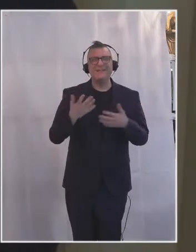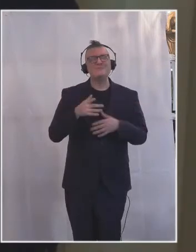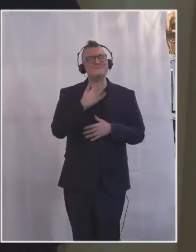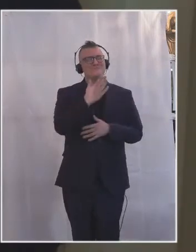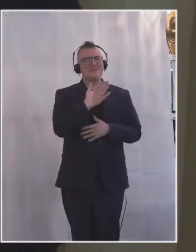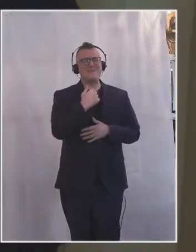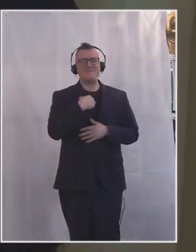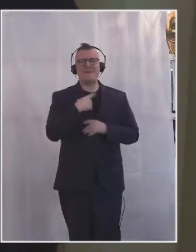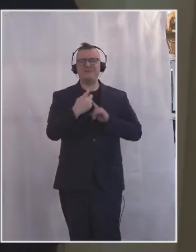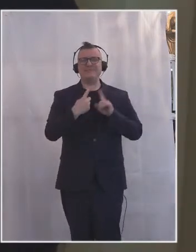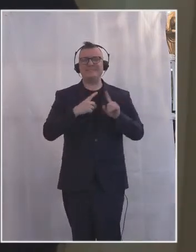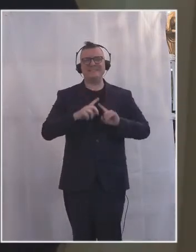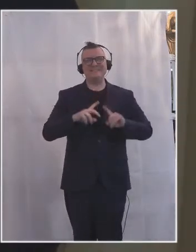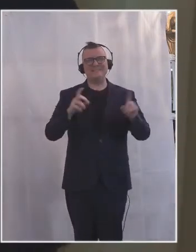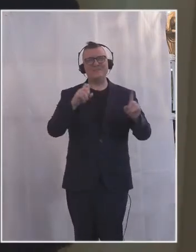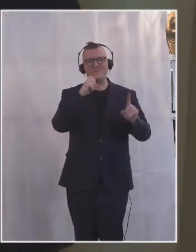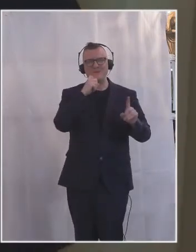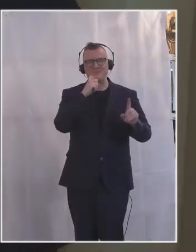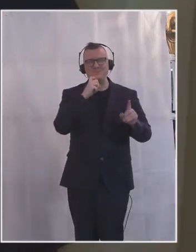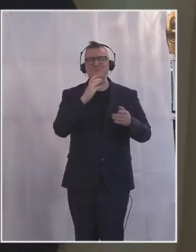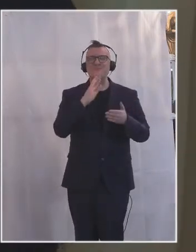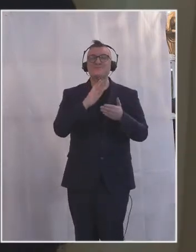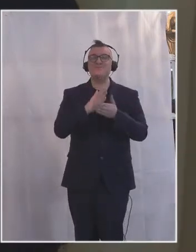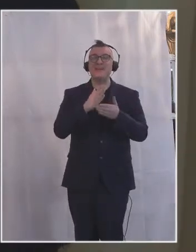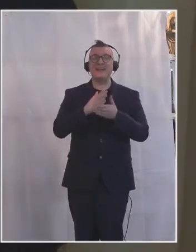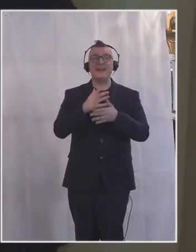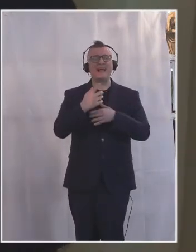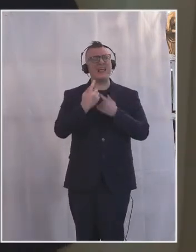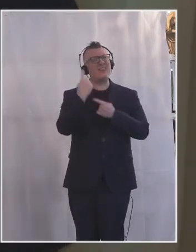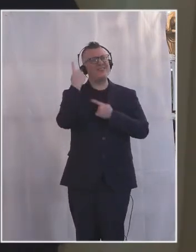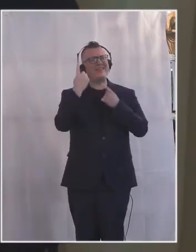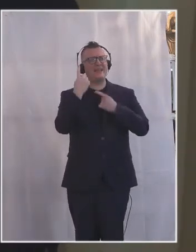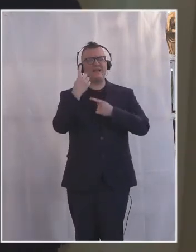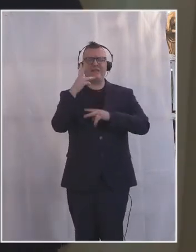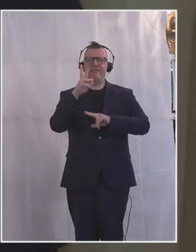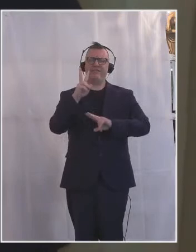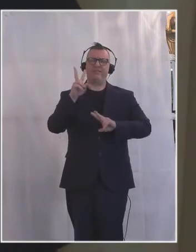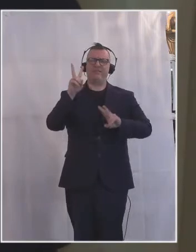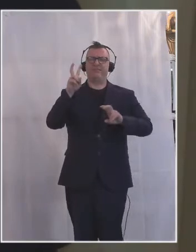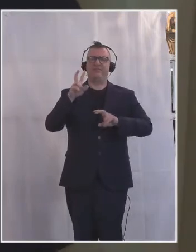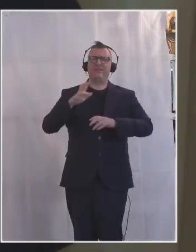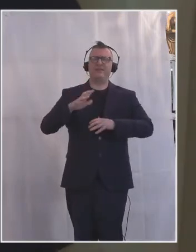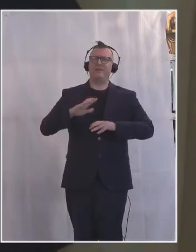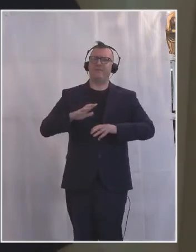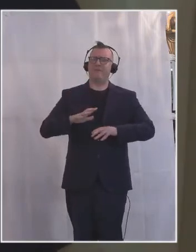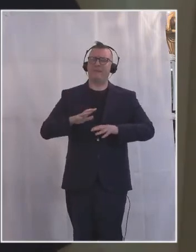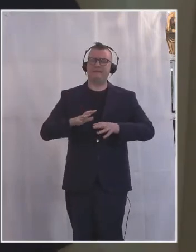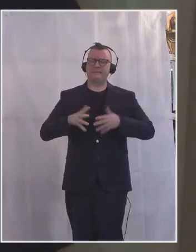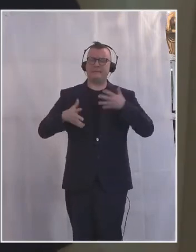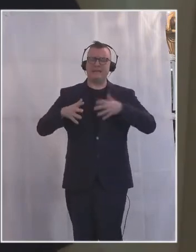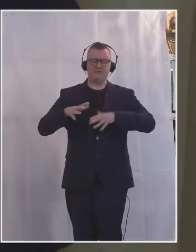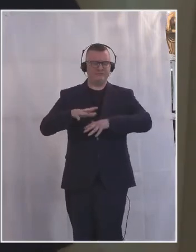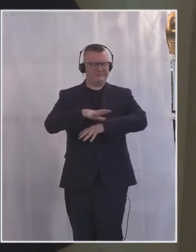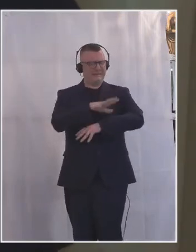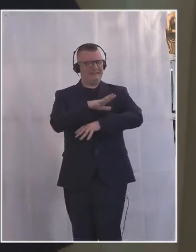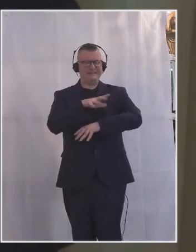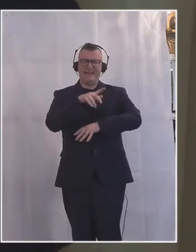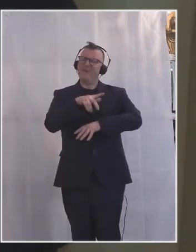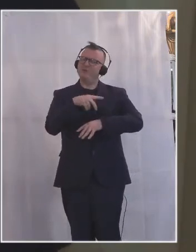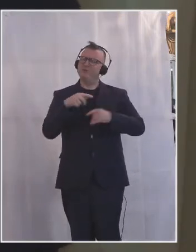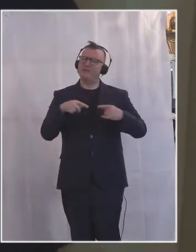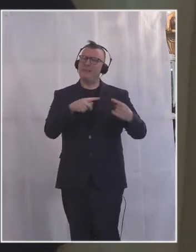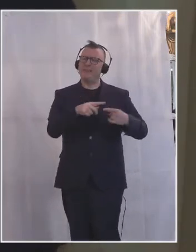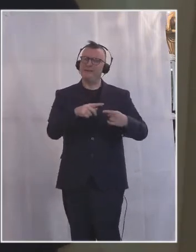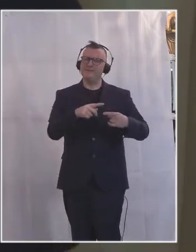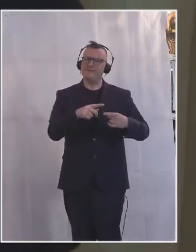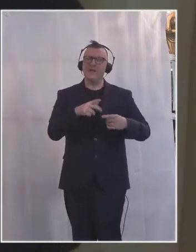slightly differently. I really do challenge sometimes the notion of resilience. My concern is, and I think we all need to be cautious, that when we're